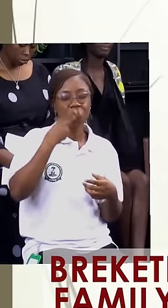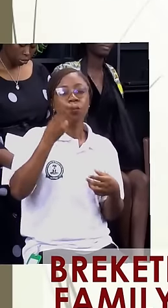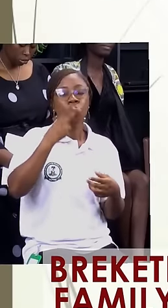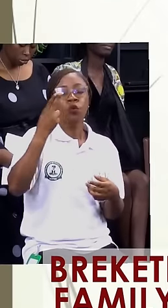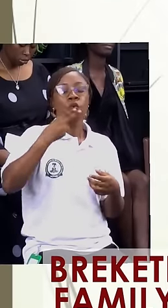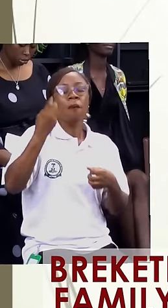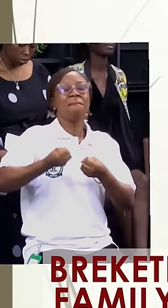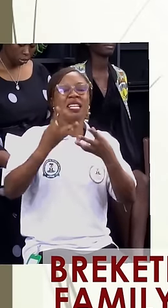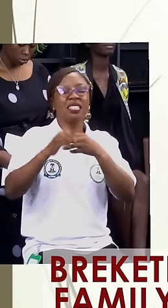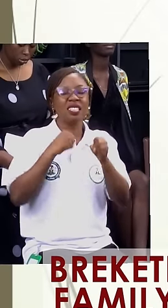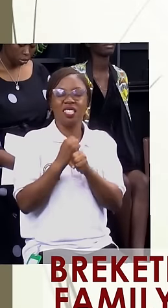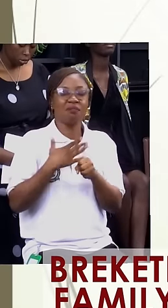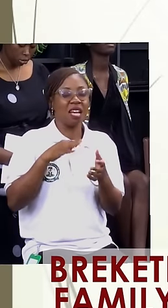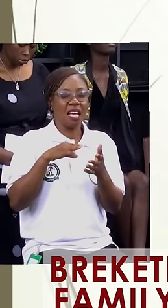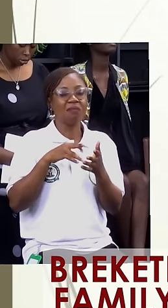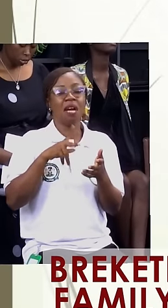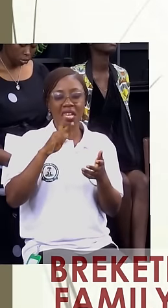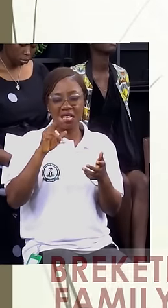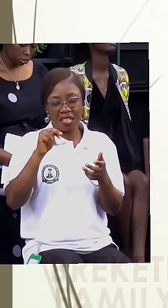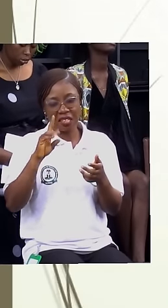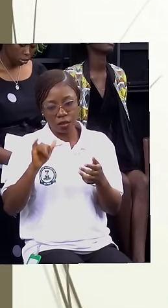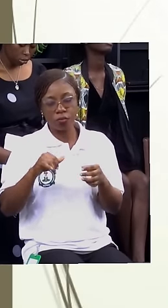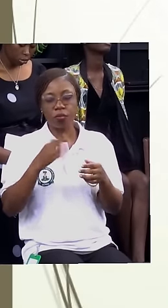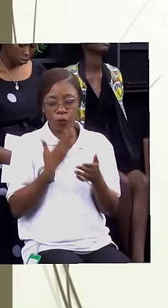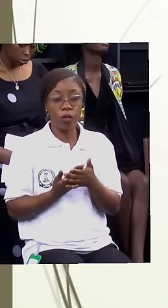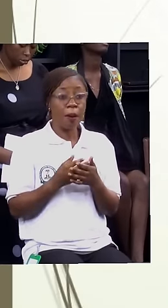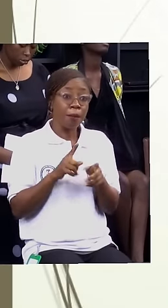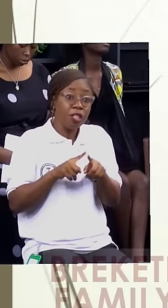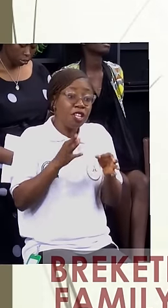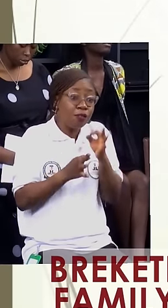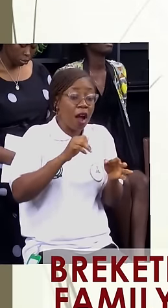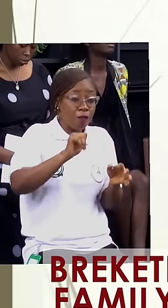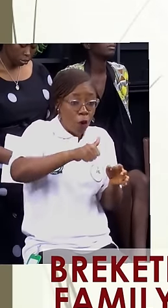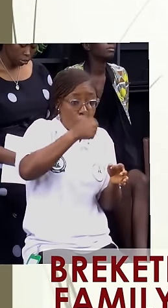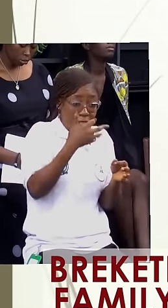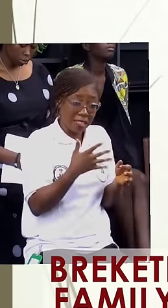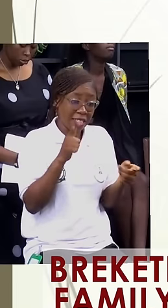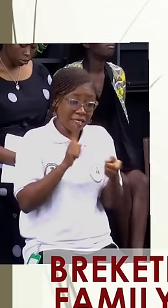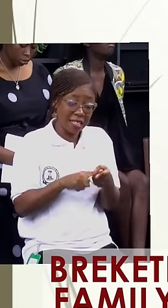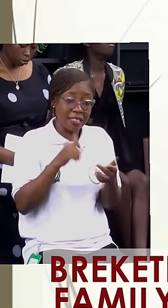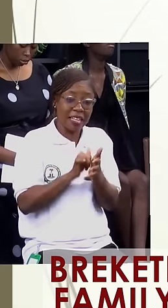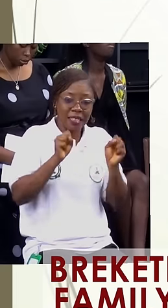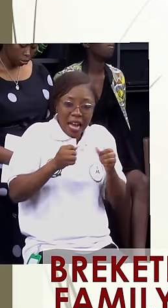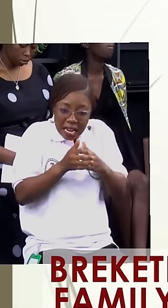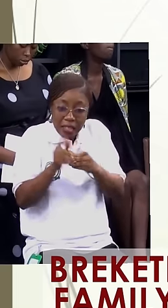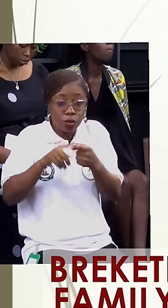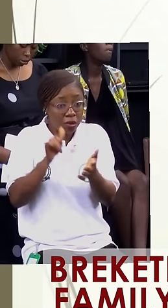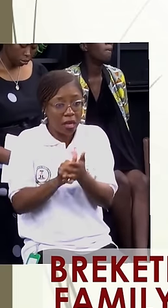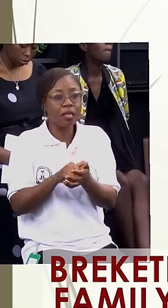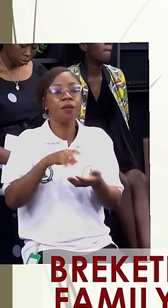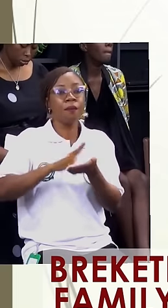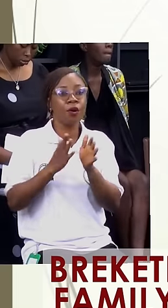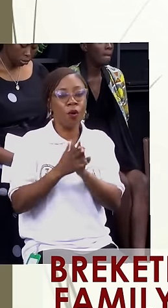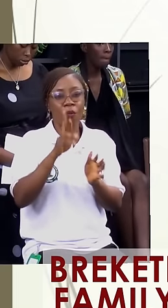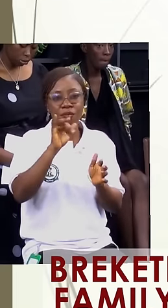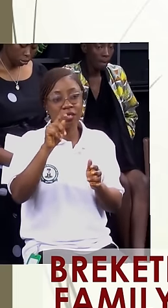don't have kidney failure." But if you have other predisposing factor and you are now smoking, then it becomes risky for you, because smoking can